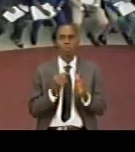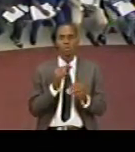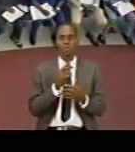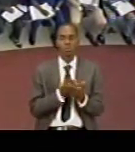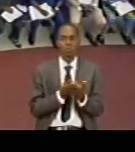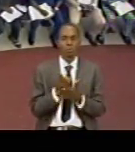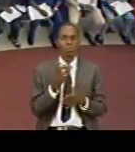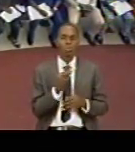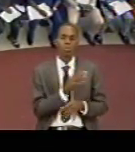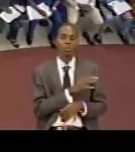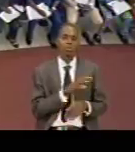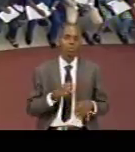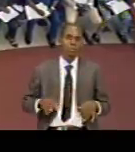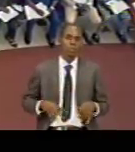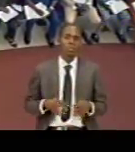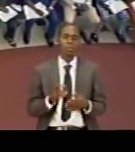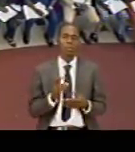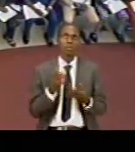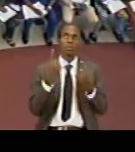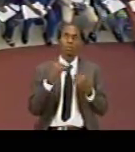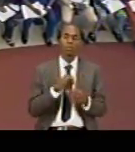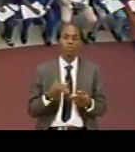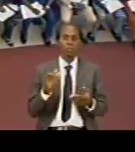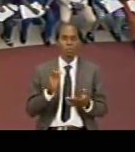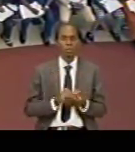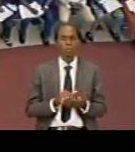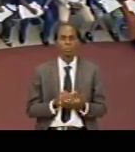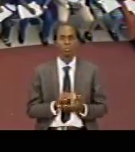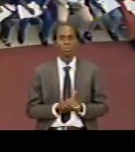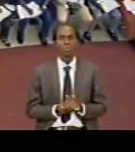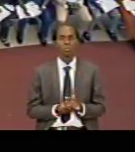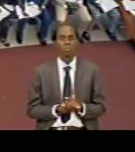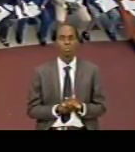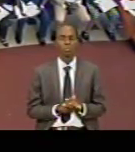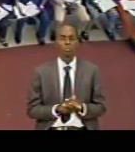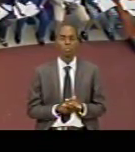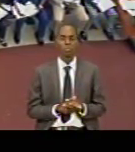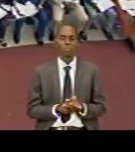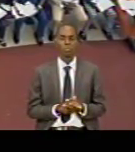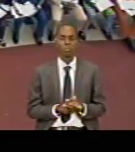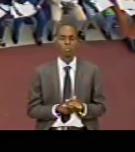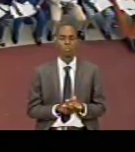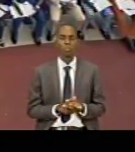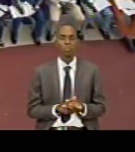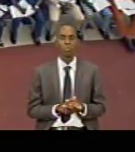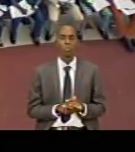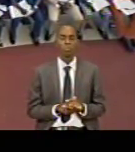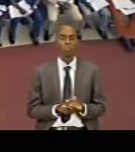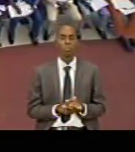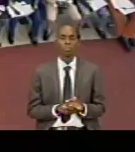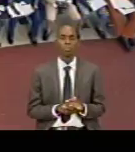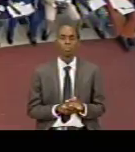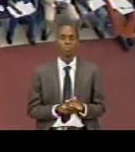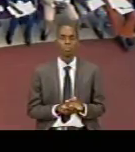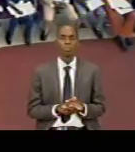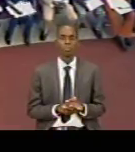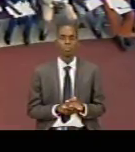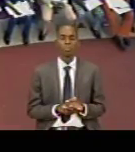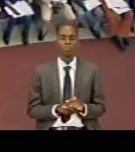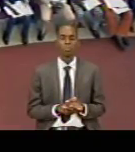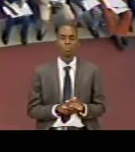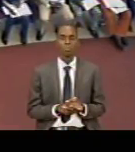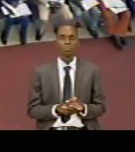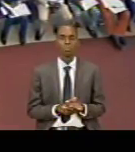side? Cite scriptural proofs of the certainty of the rapture. Any